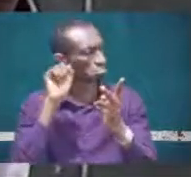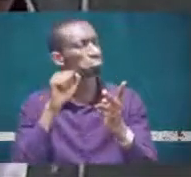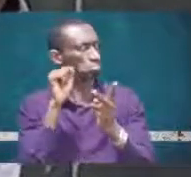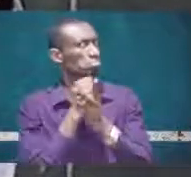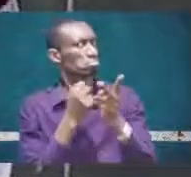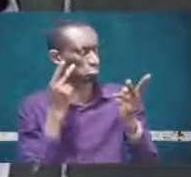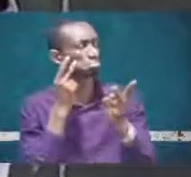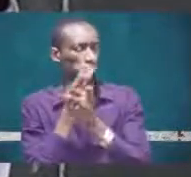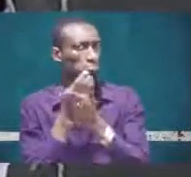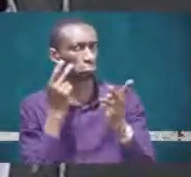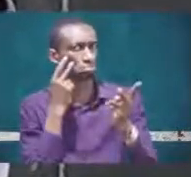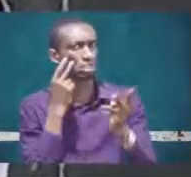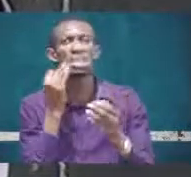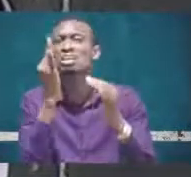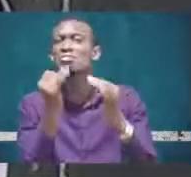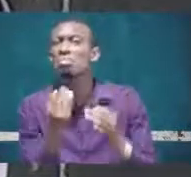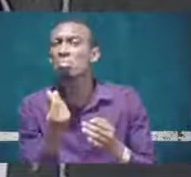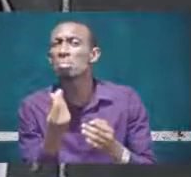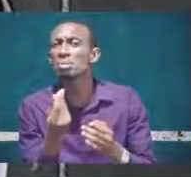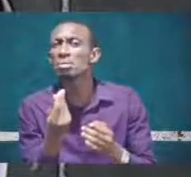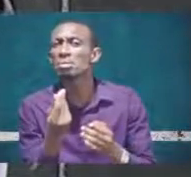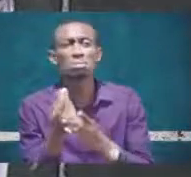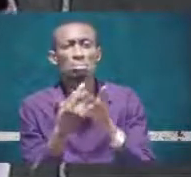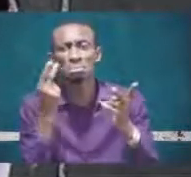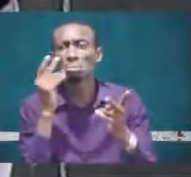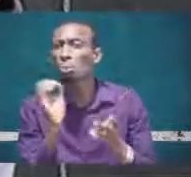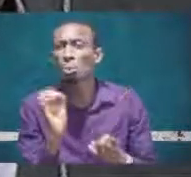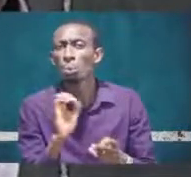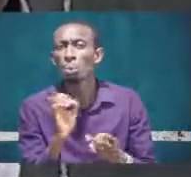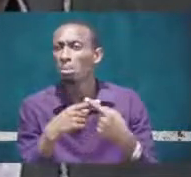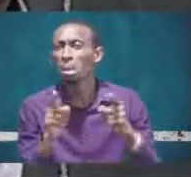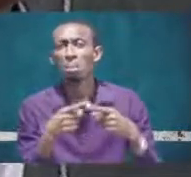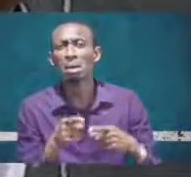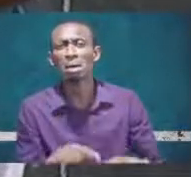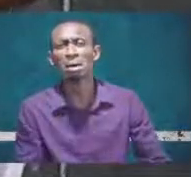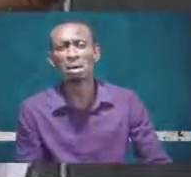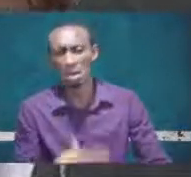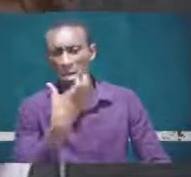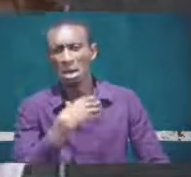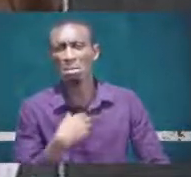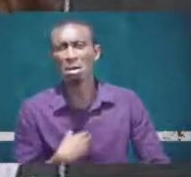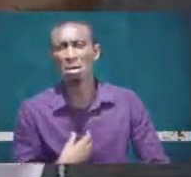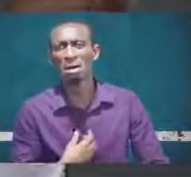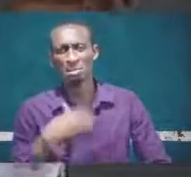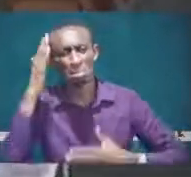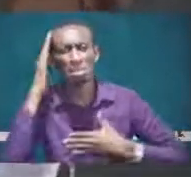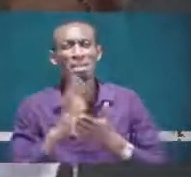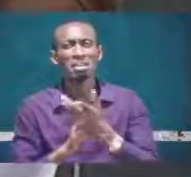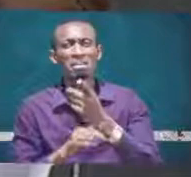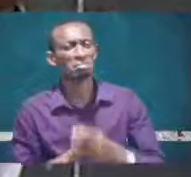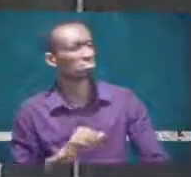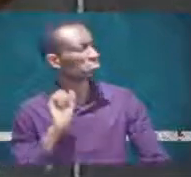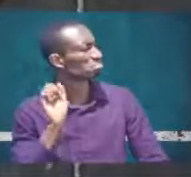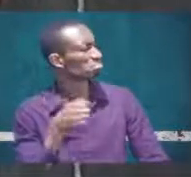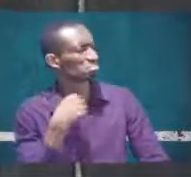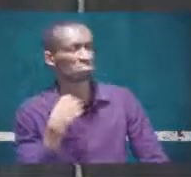Because if money is not homogeneous, if it is not homogeneous, the public will lose confidence about money. Now,